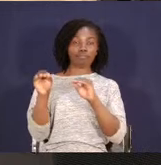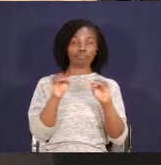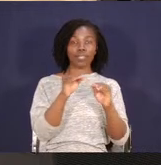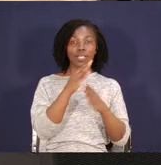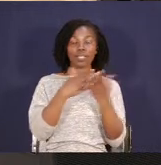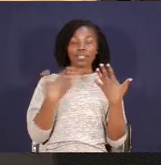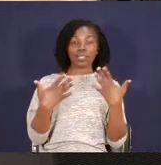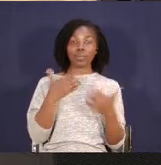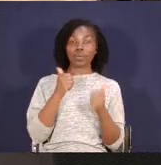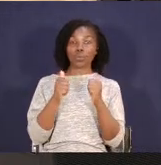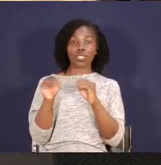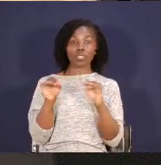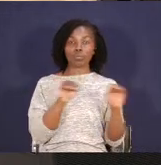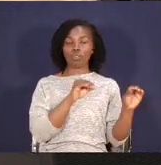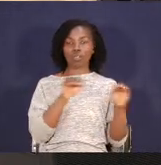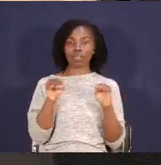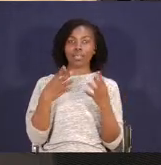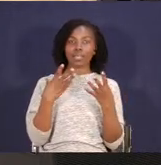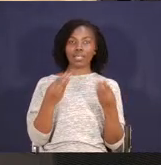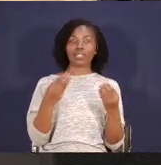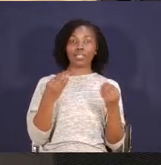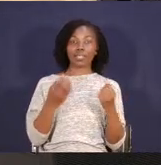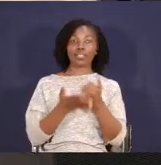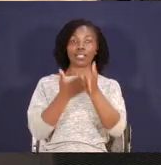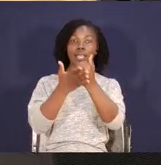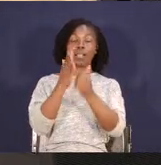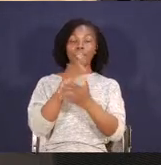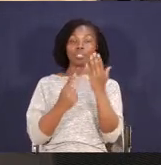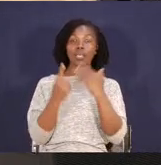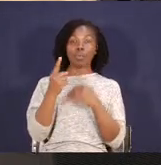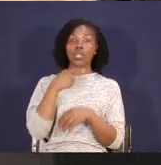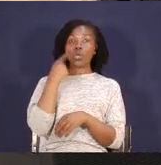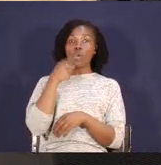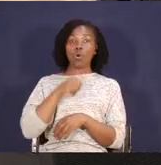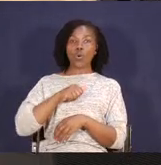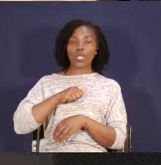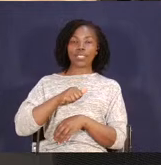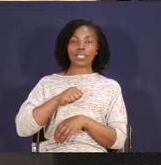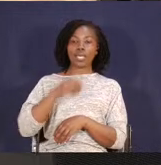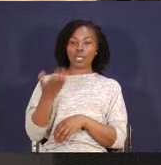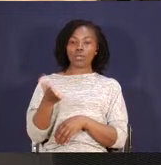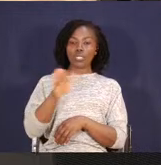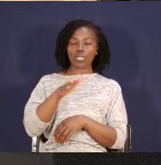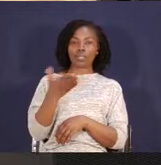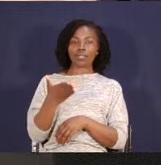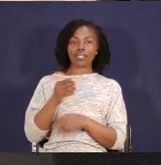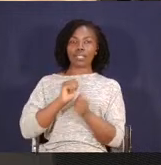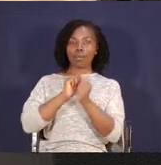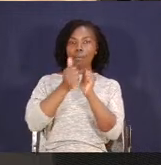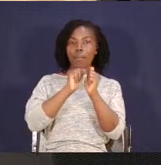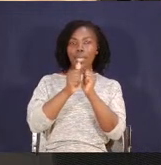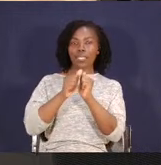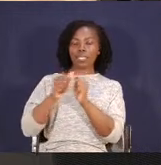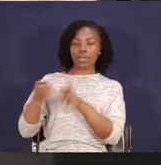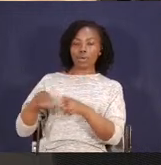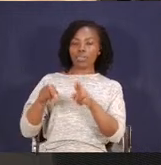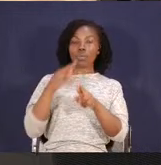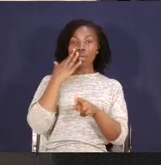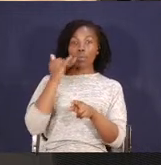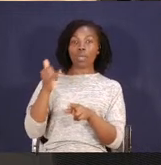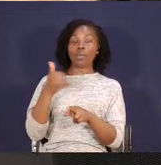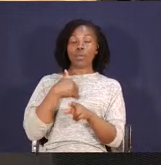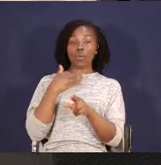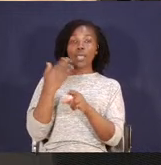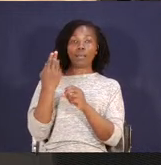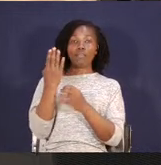already moving. It is easier to help somebody who is roasting maize by the side of the road there, because there is an